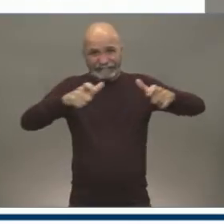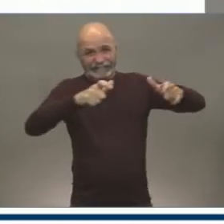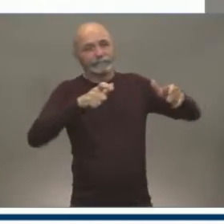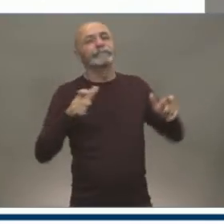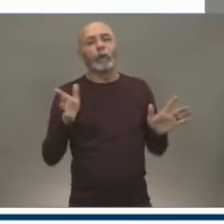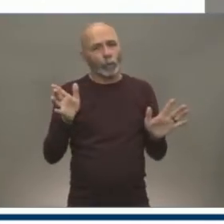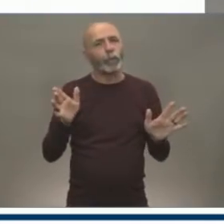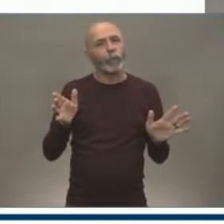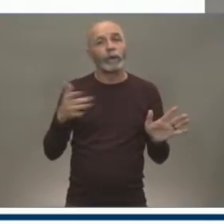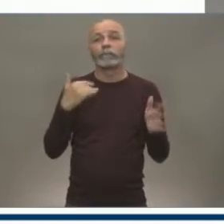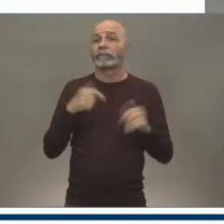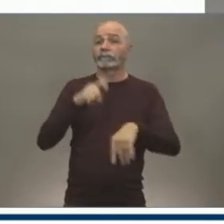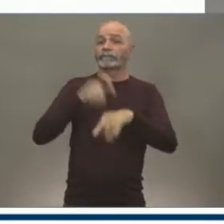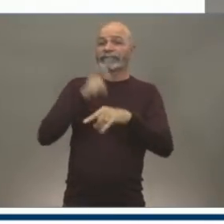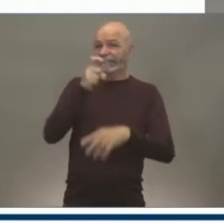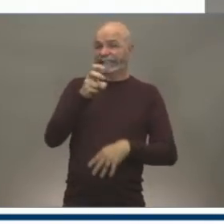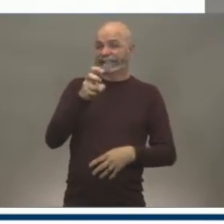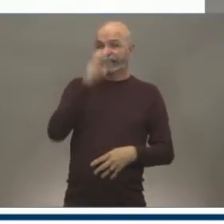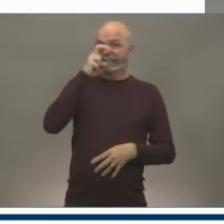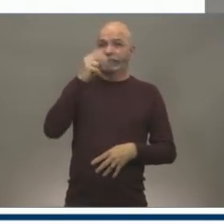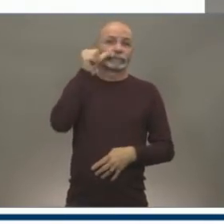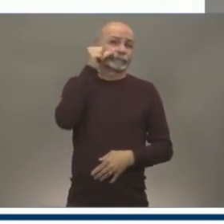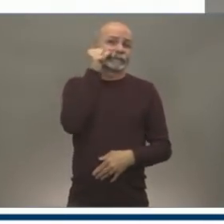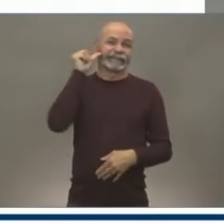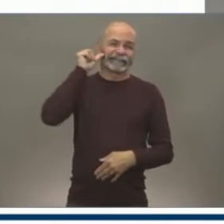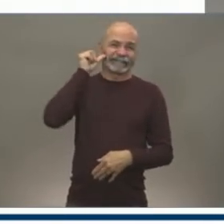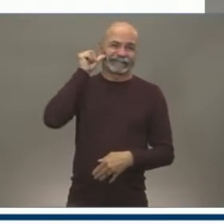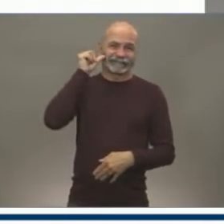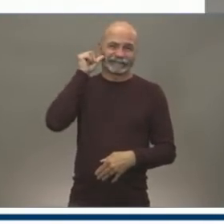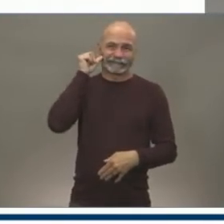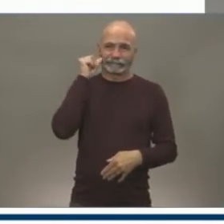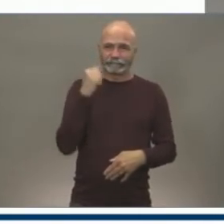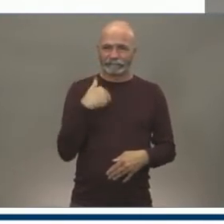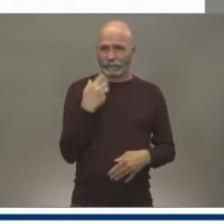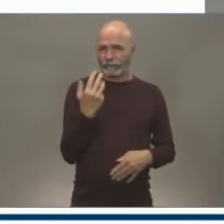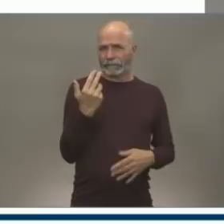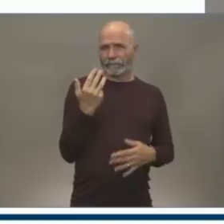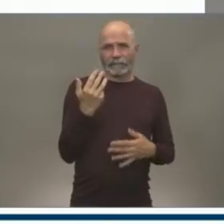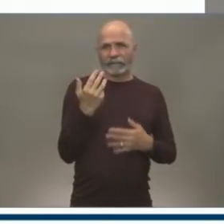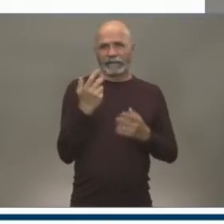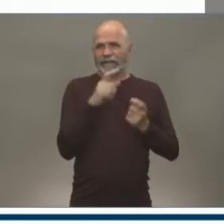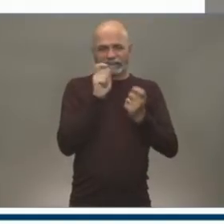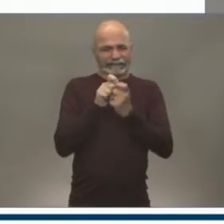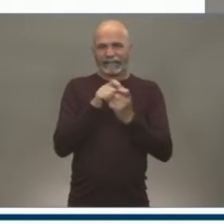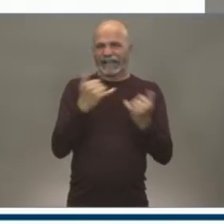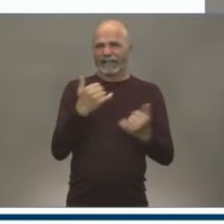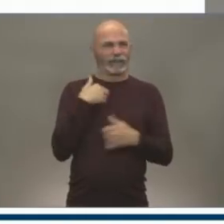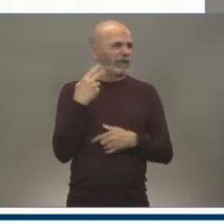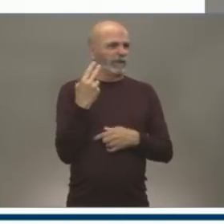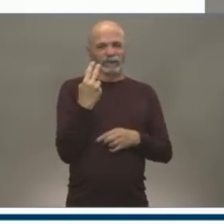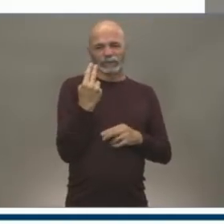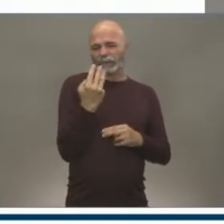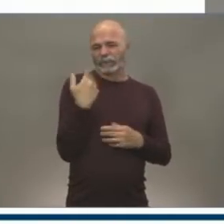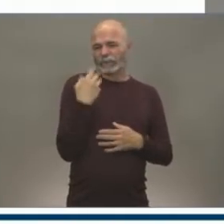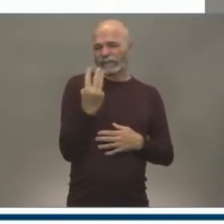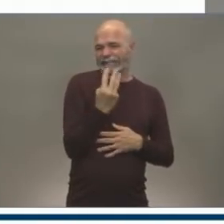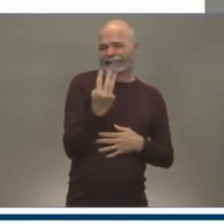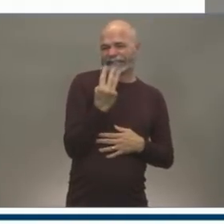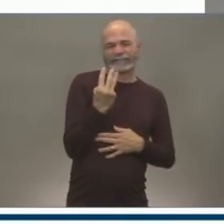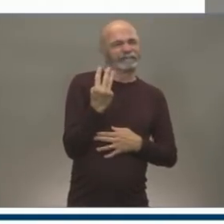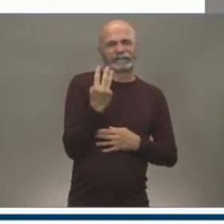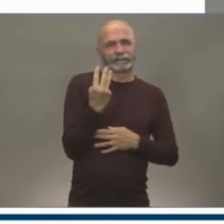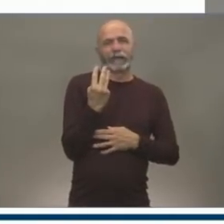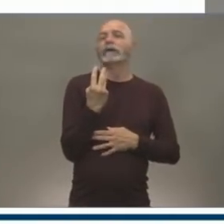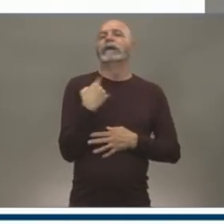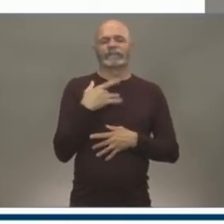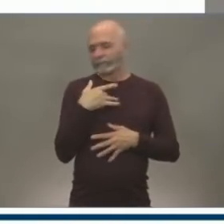in the Halifax area, so we're by no means out of the woods yet. All Nova Scotians need to stay vigilant.